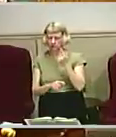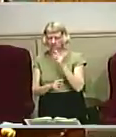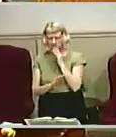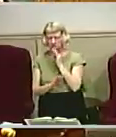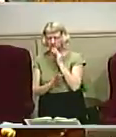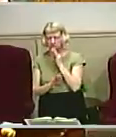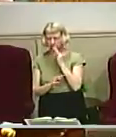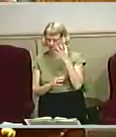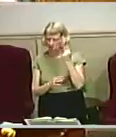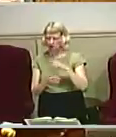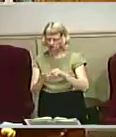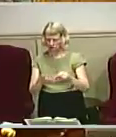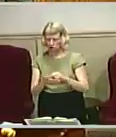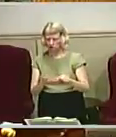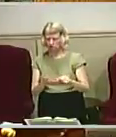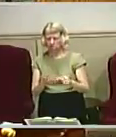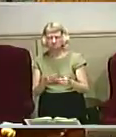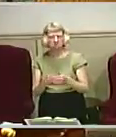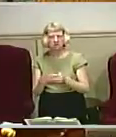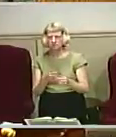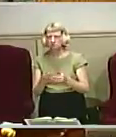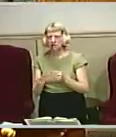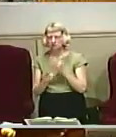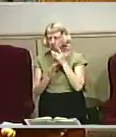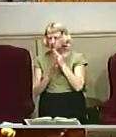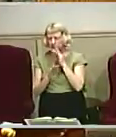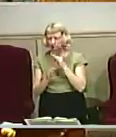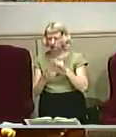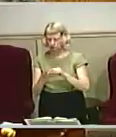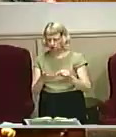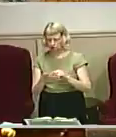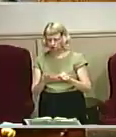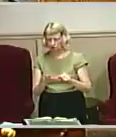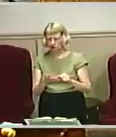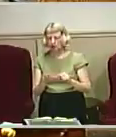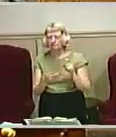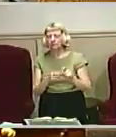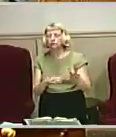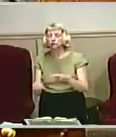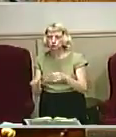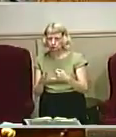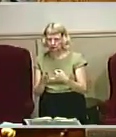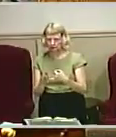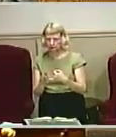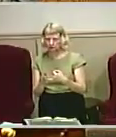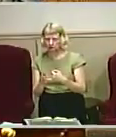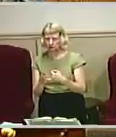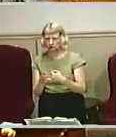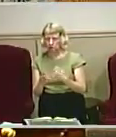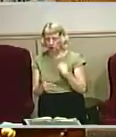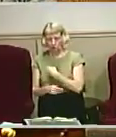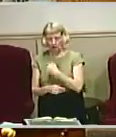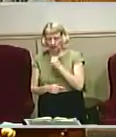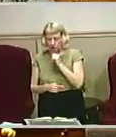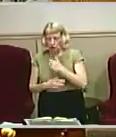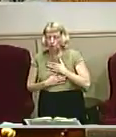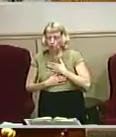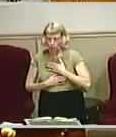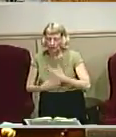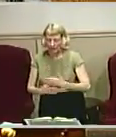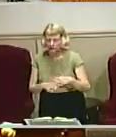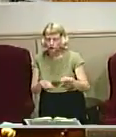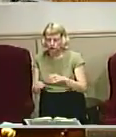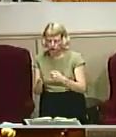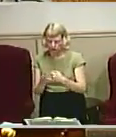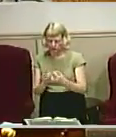it. It doesn't matter if we can say it, if we can't do it. If we're not willing to do what's in that